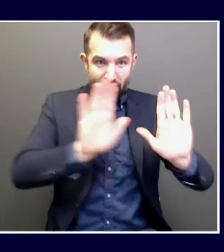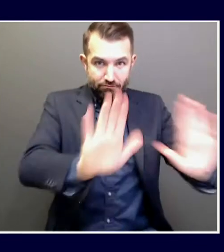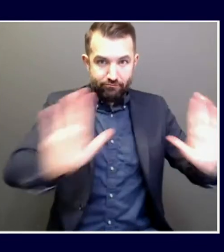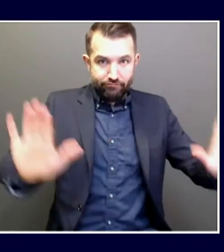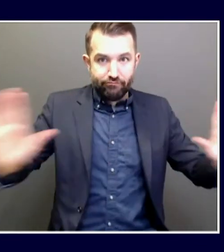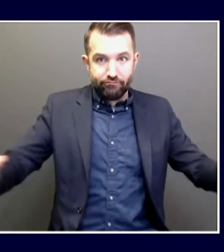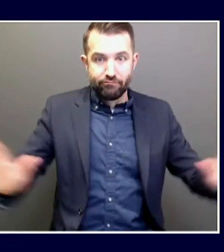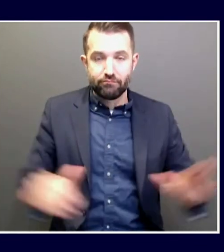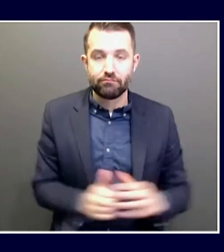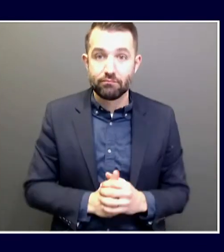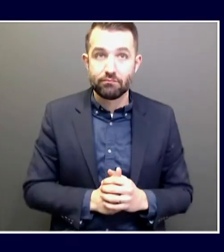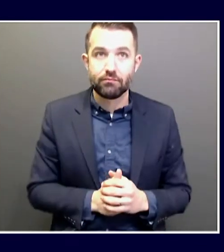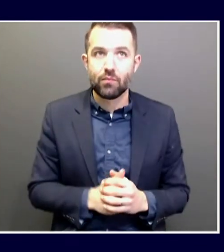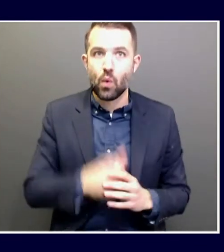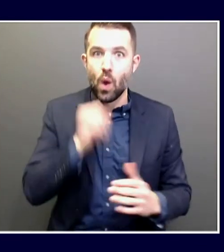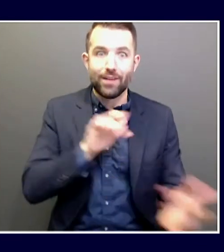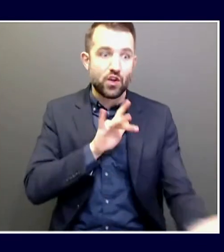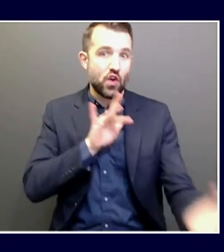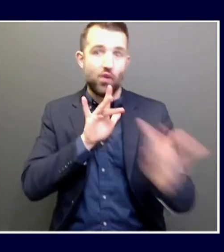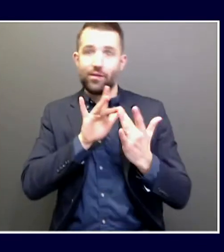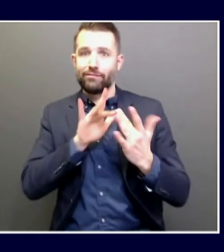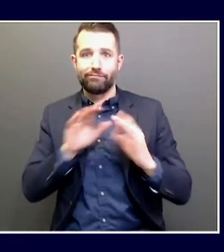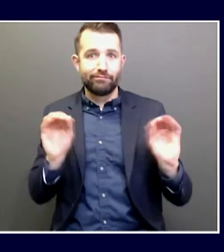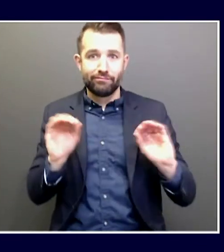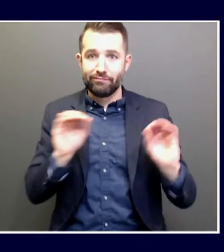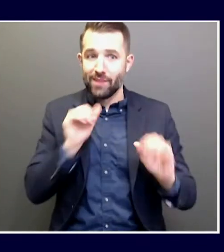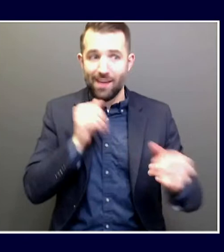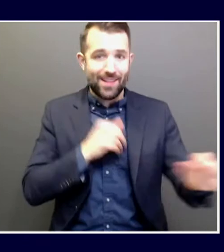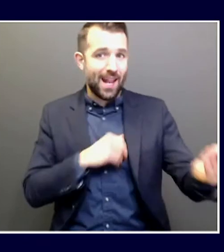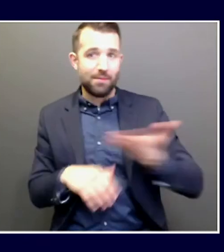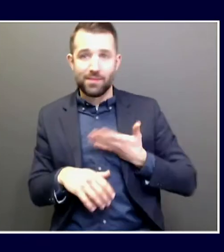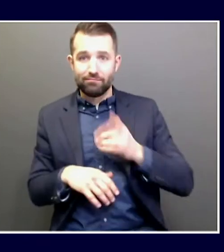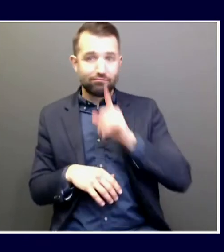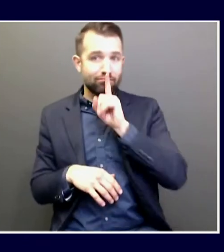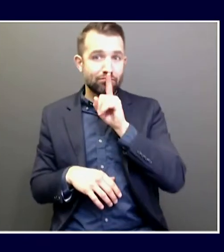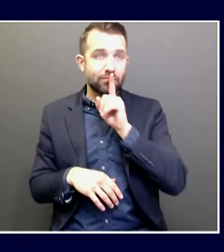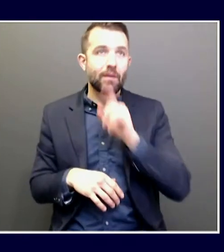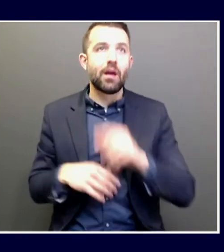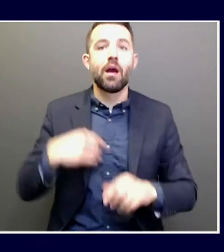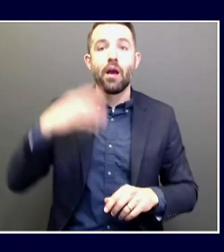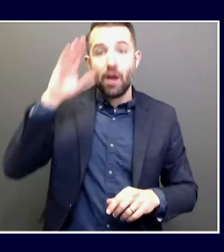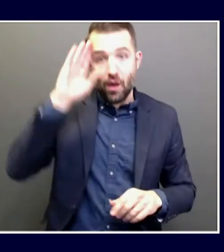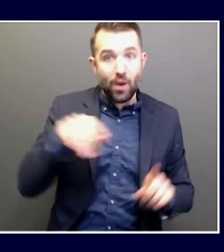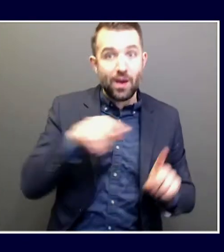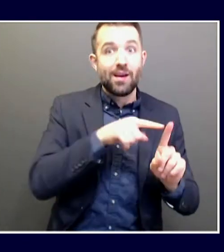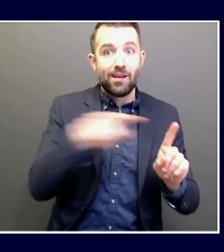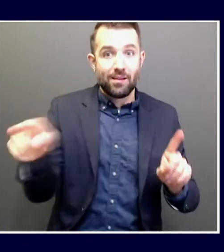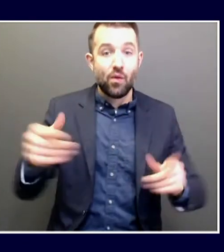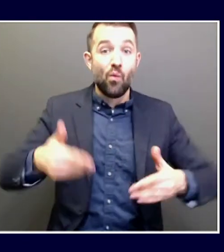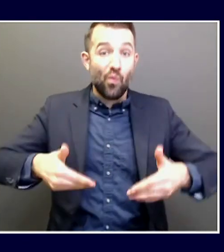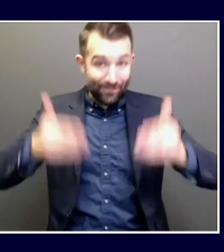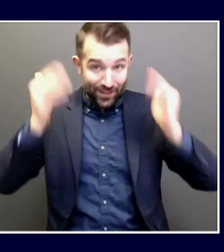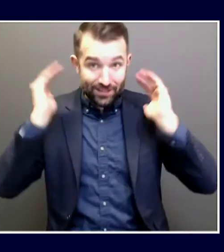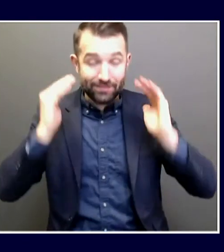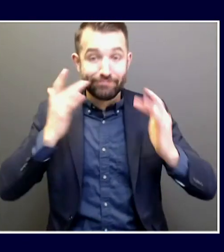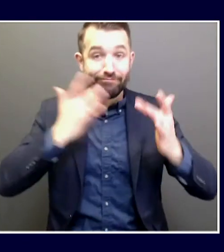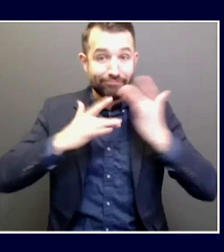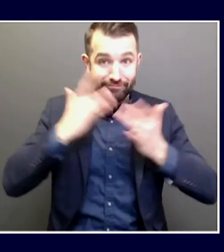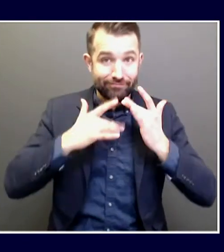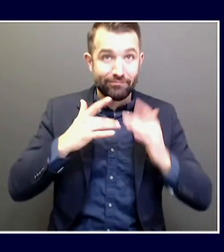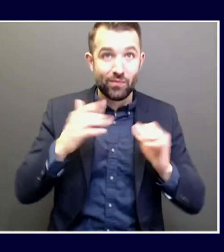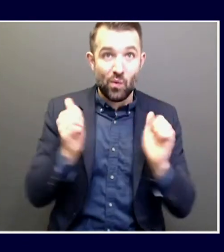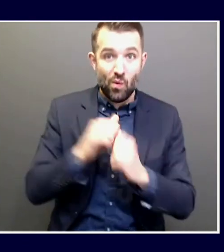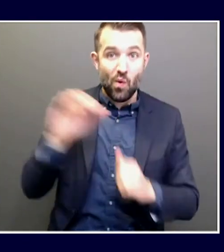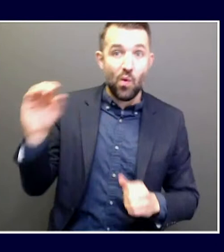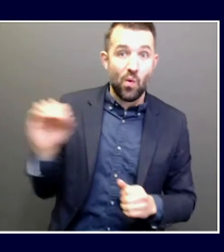healthcare facilities dealing with Omicron surges. So it put out that guidance in advance to ensure that the process was